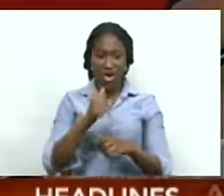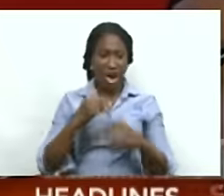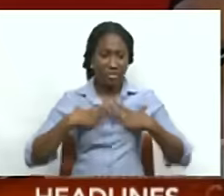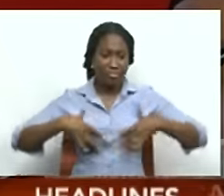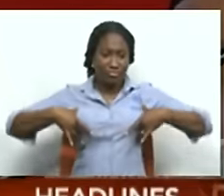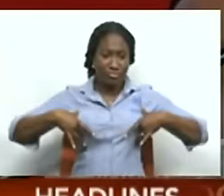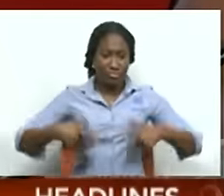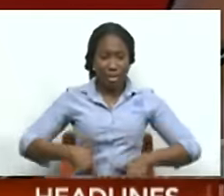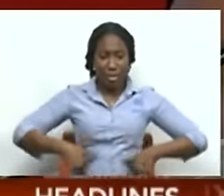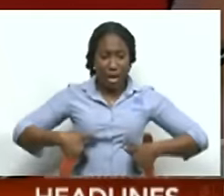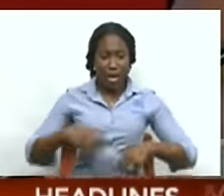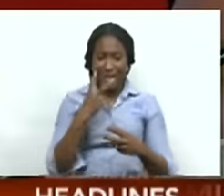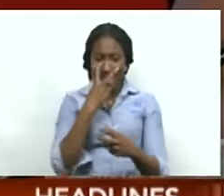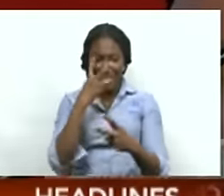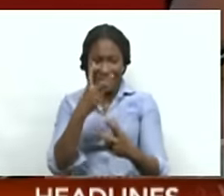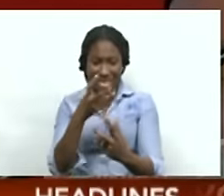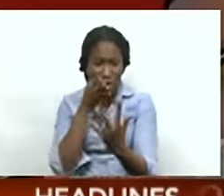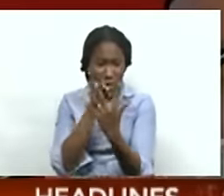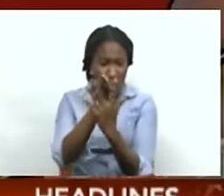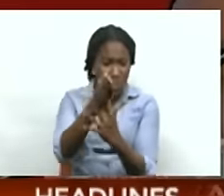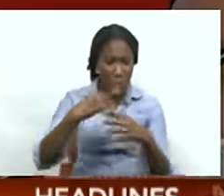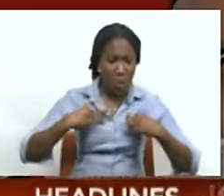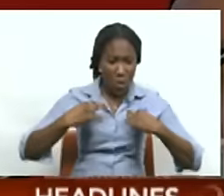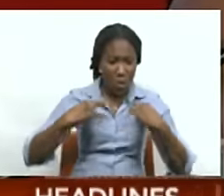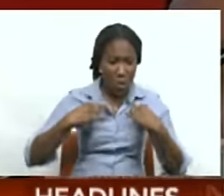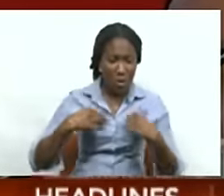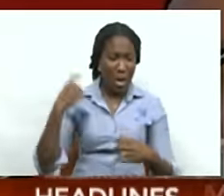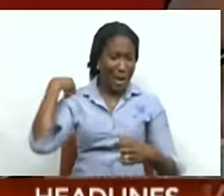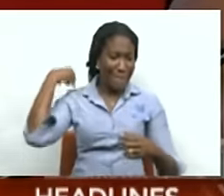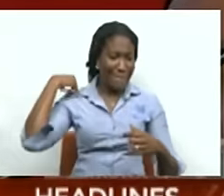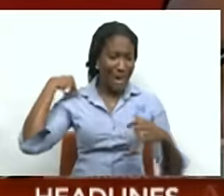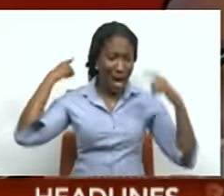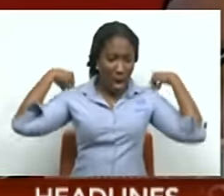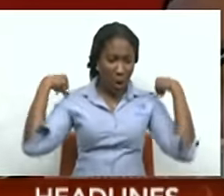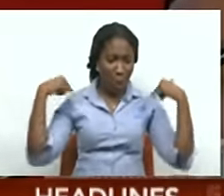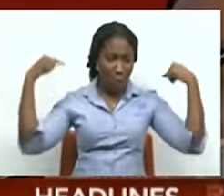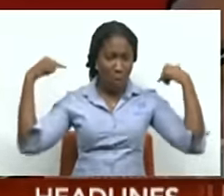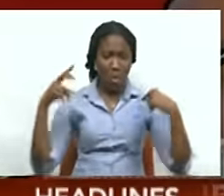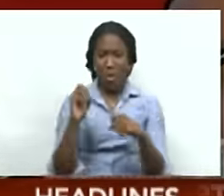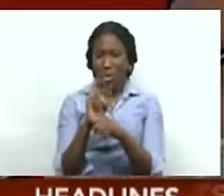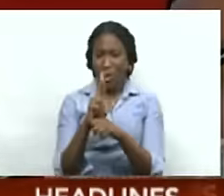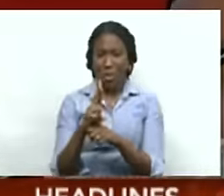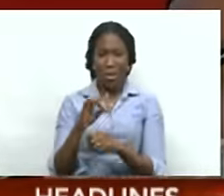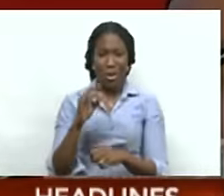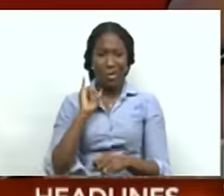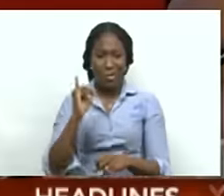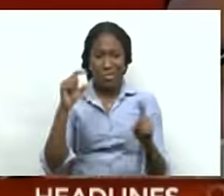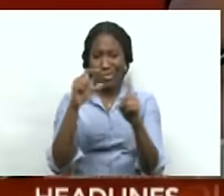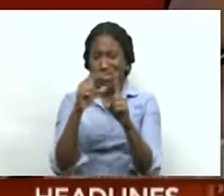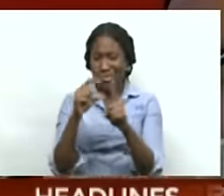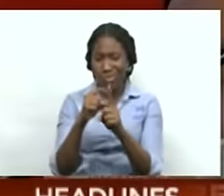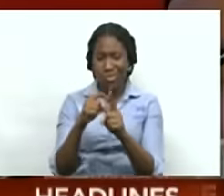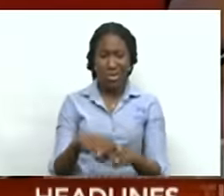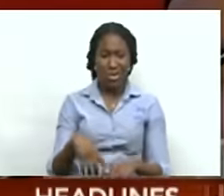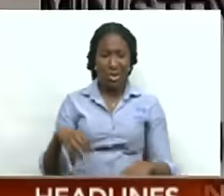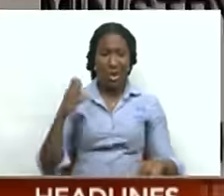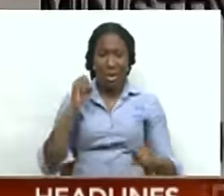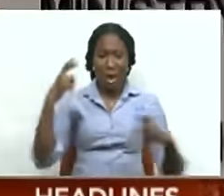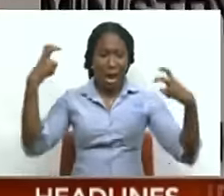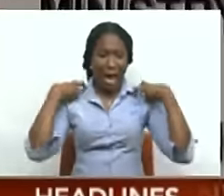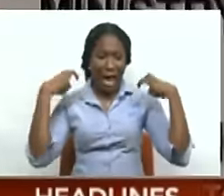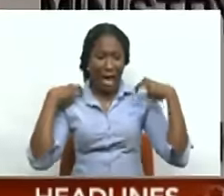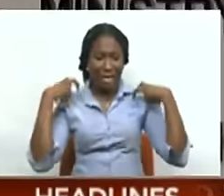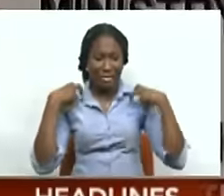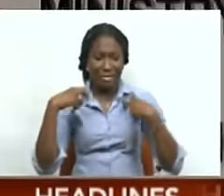bareback, no vulgar obscene messages or images, and no gang symbols. West said 400